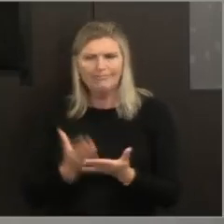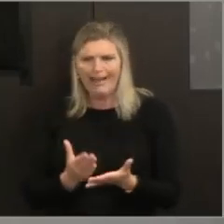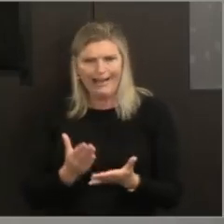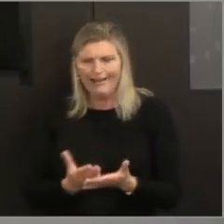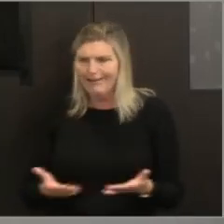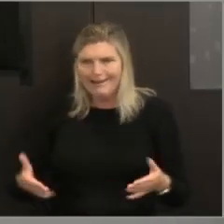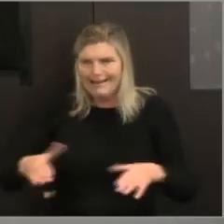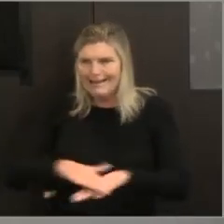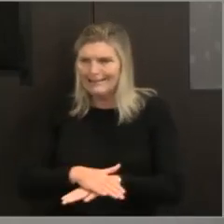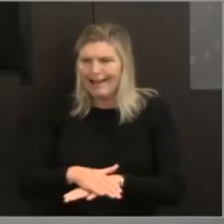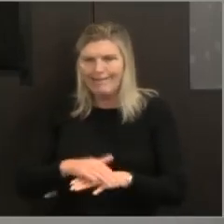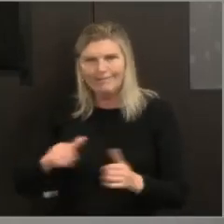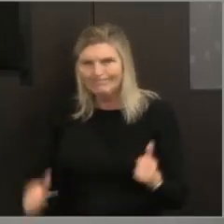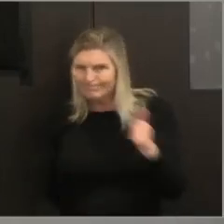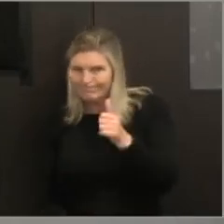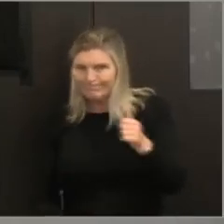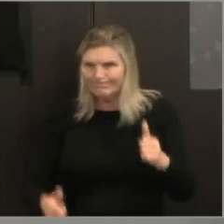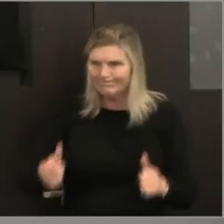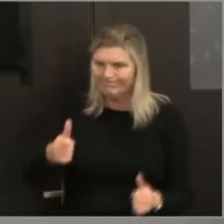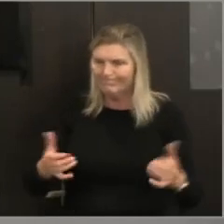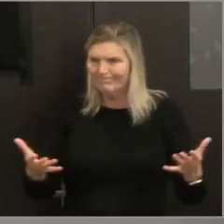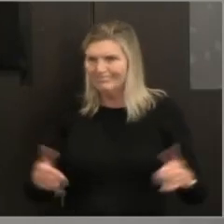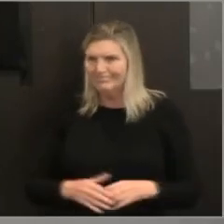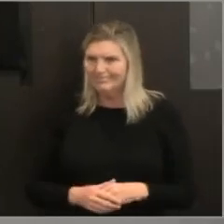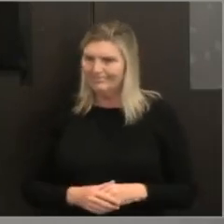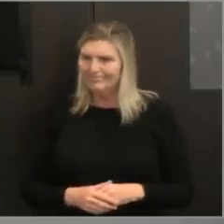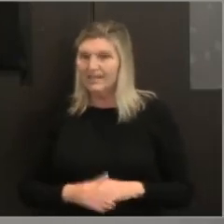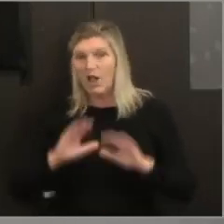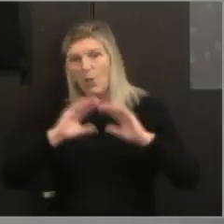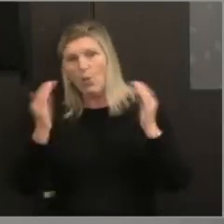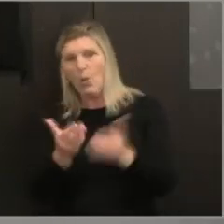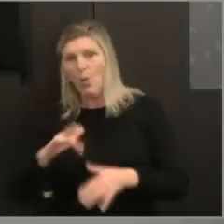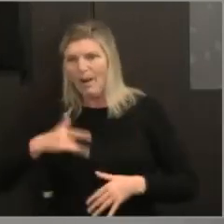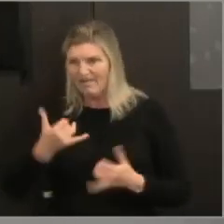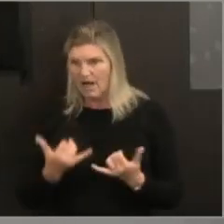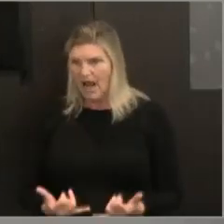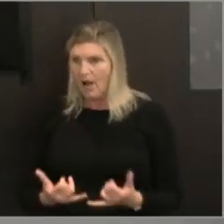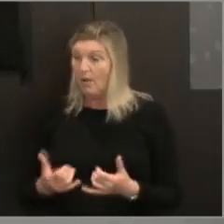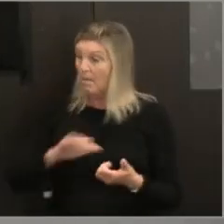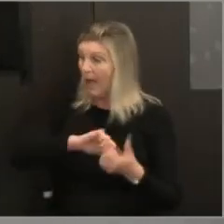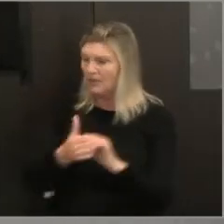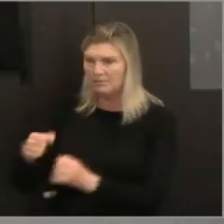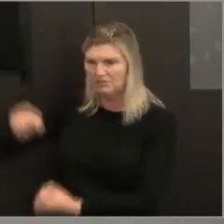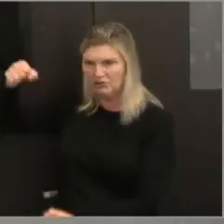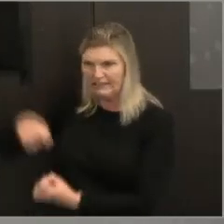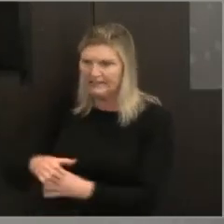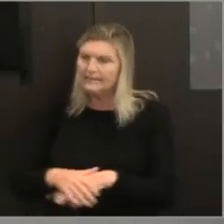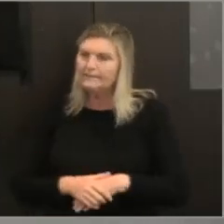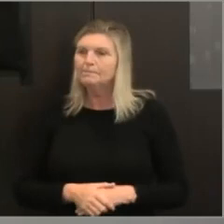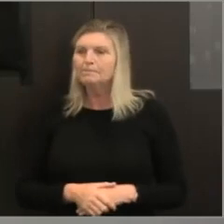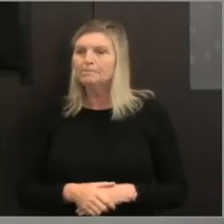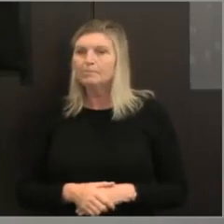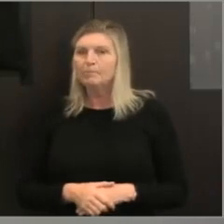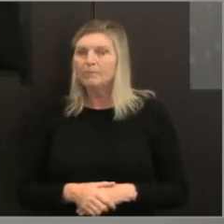the power imbalances in the current iteration of treaty partnerships. Neither do